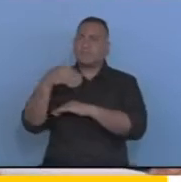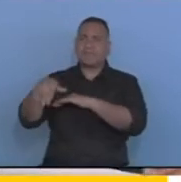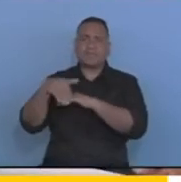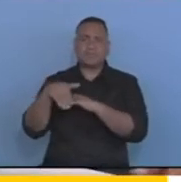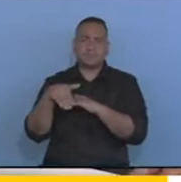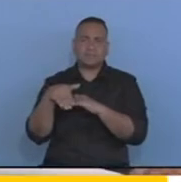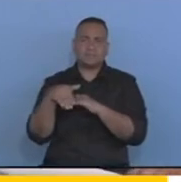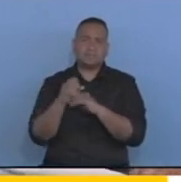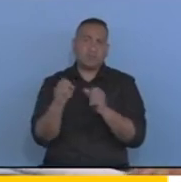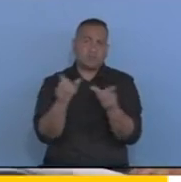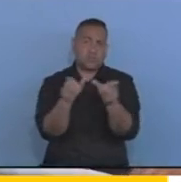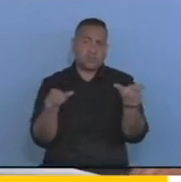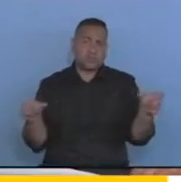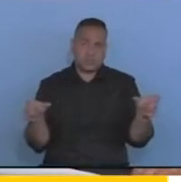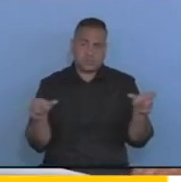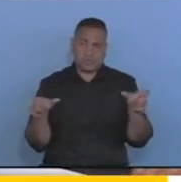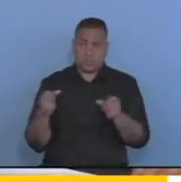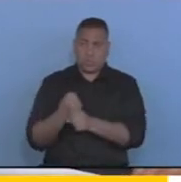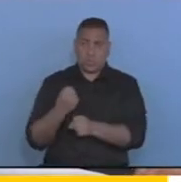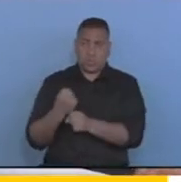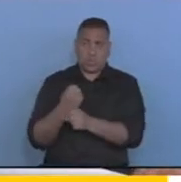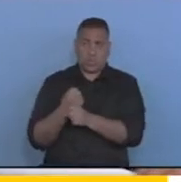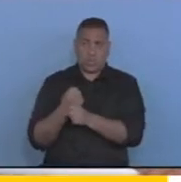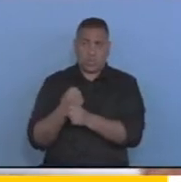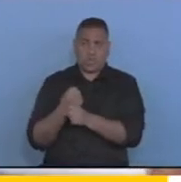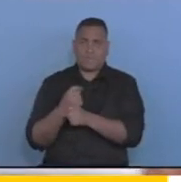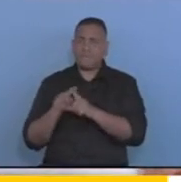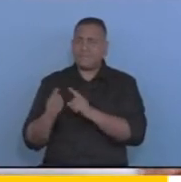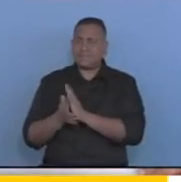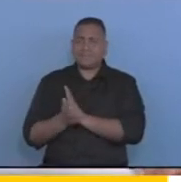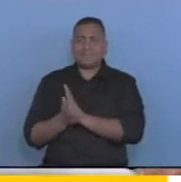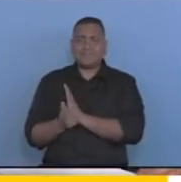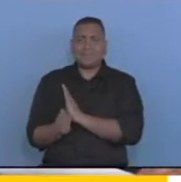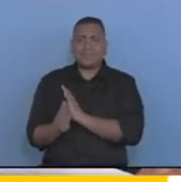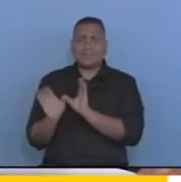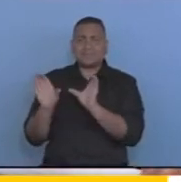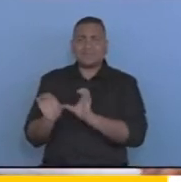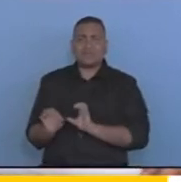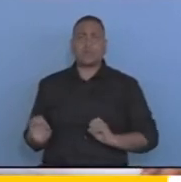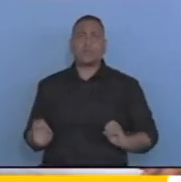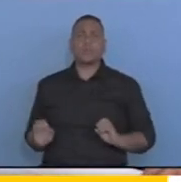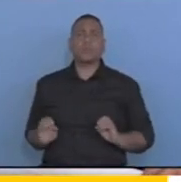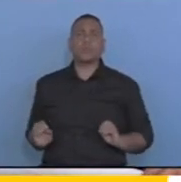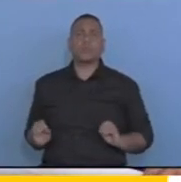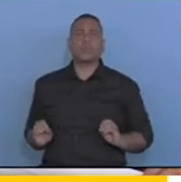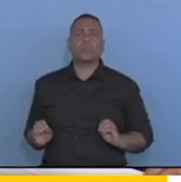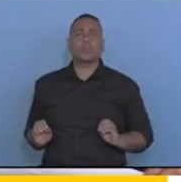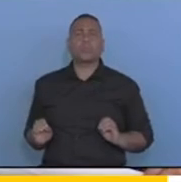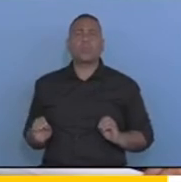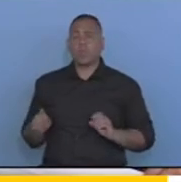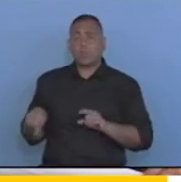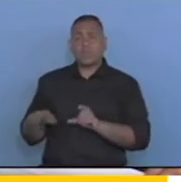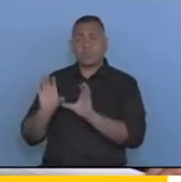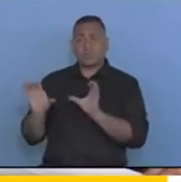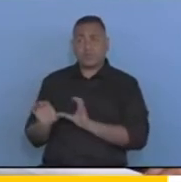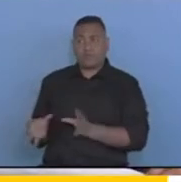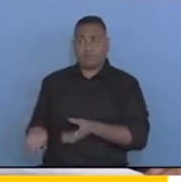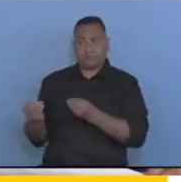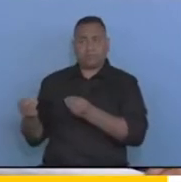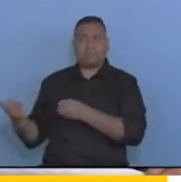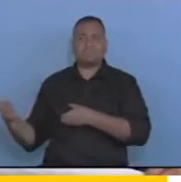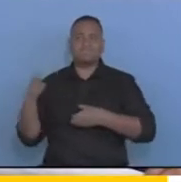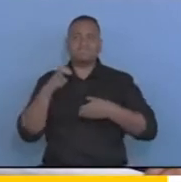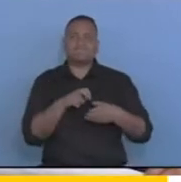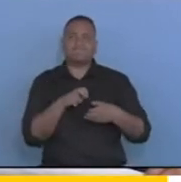actually doing the craft, they're actually working, but they don't have the paperwork or the exact knowledge. They can do the job, but they don't have the paperwork. Yeah. Perfect opportunity